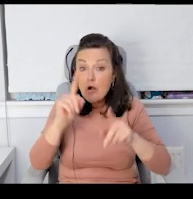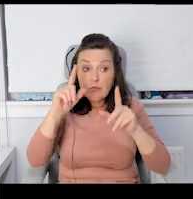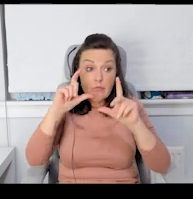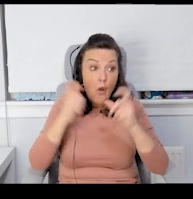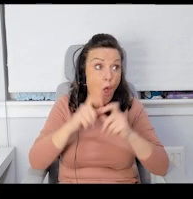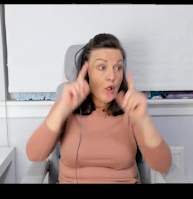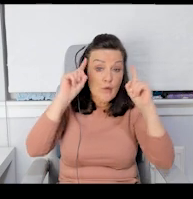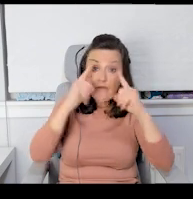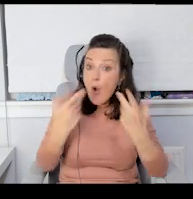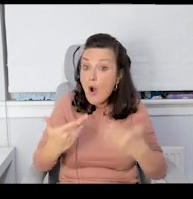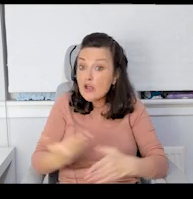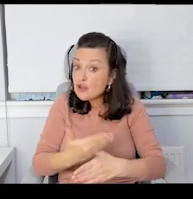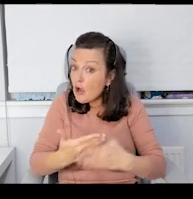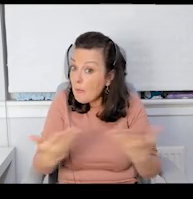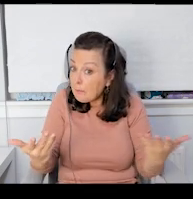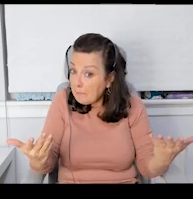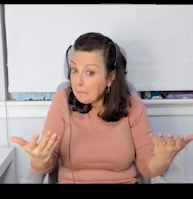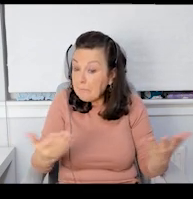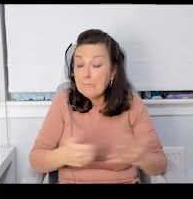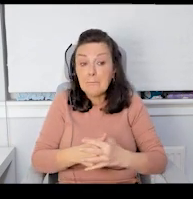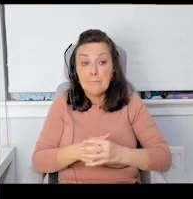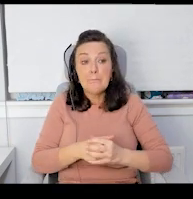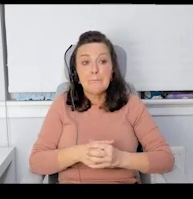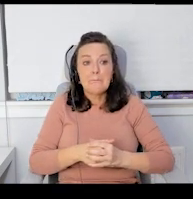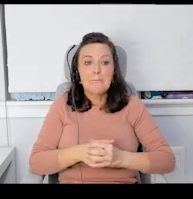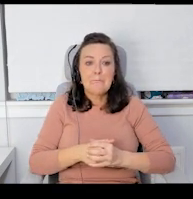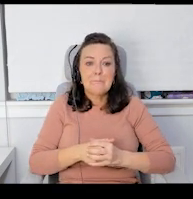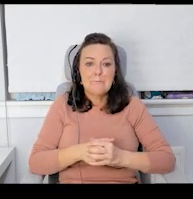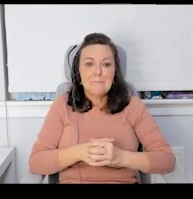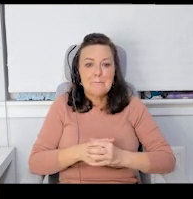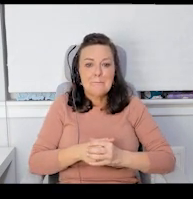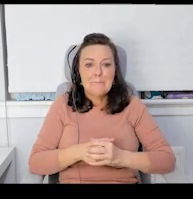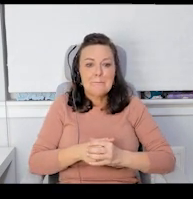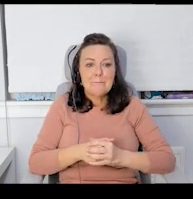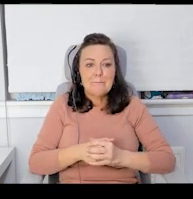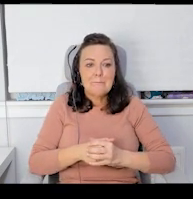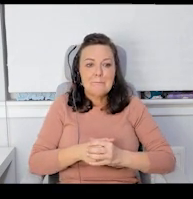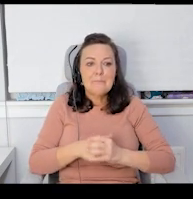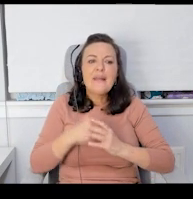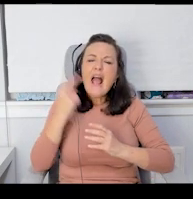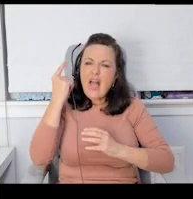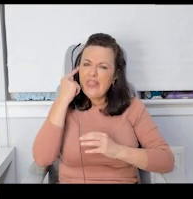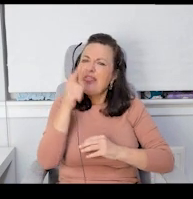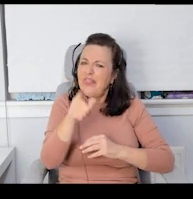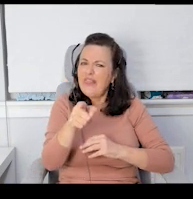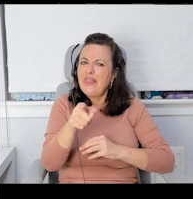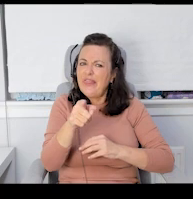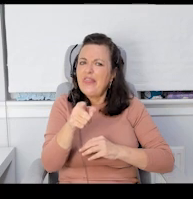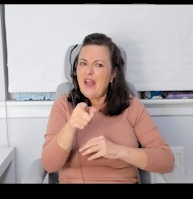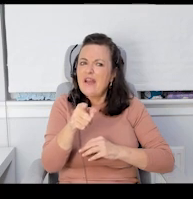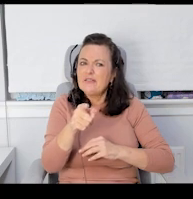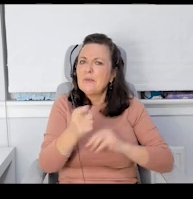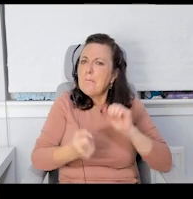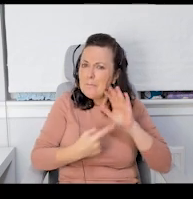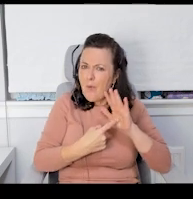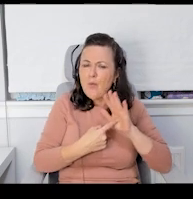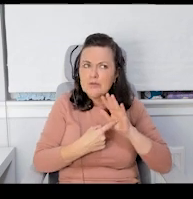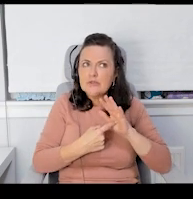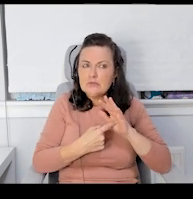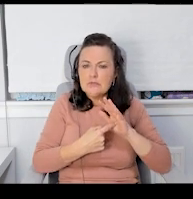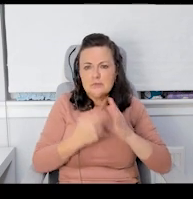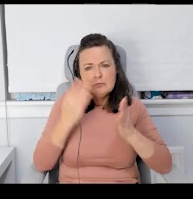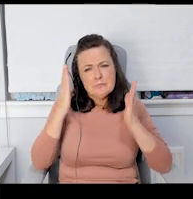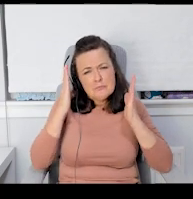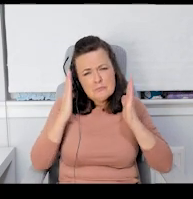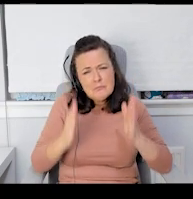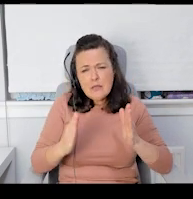or a college or university. Mm-hmm. Thanks, Pam. And that key point about communication with providers, I suppose, is vital so that we